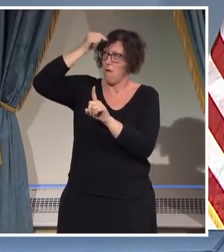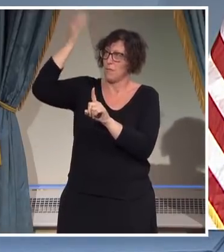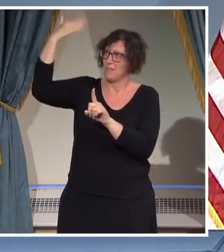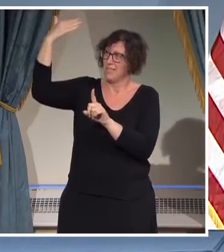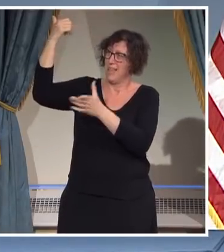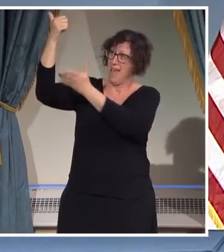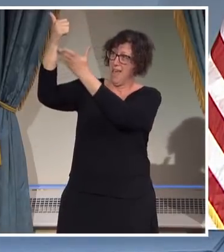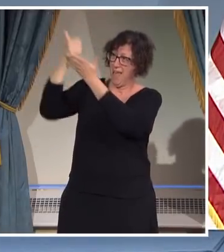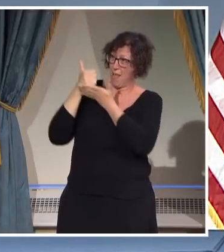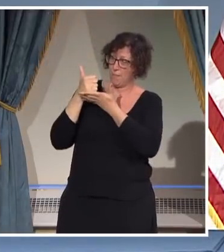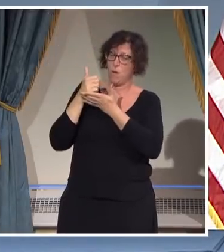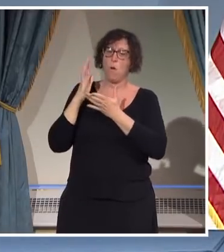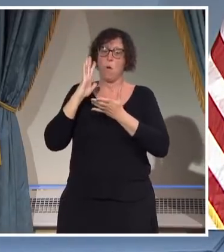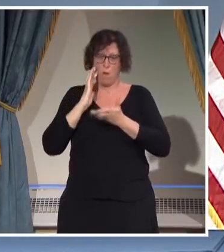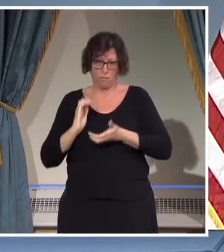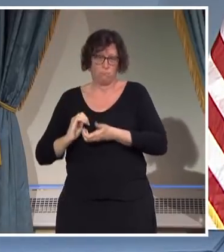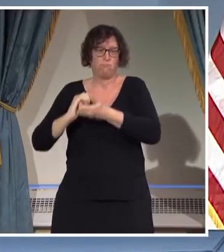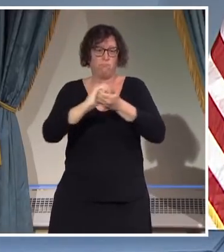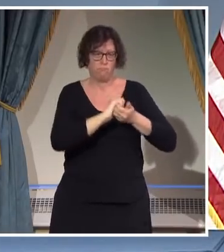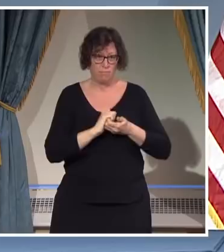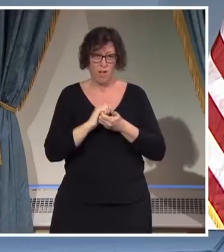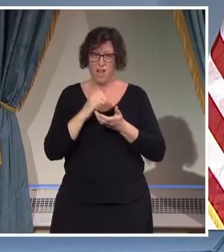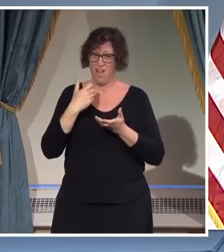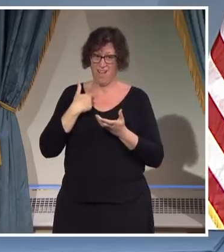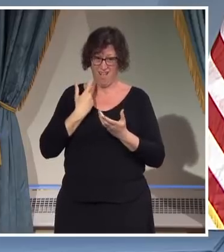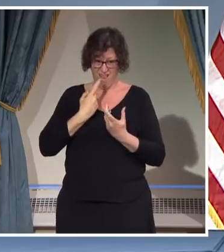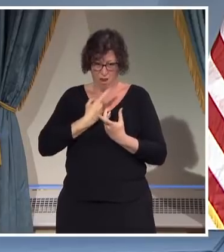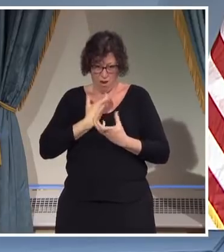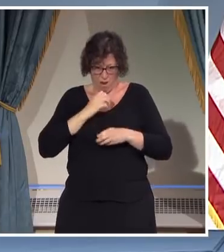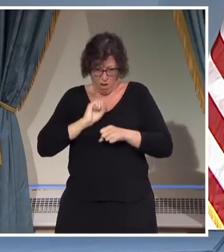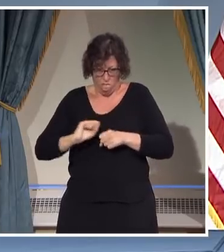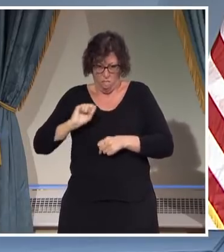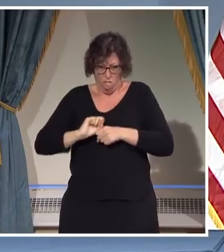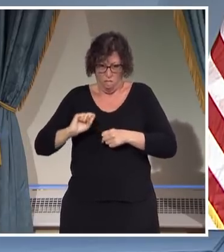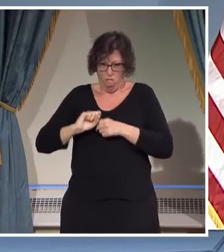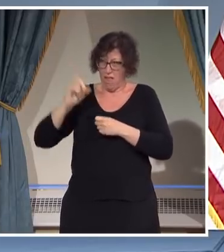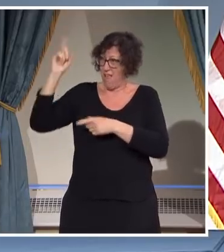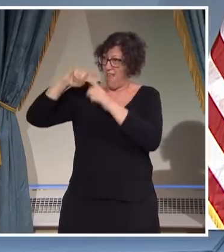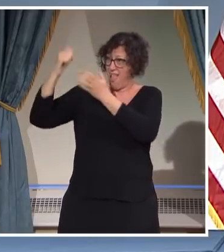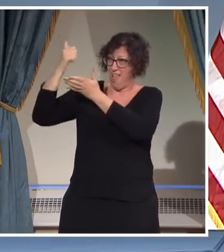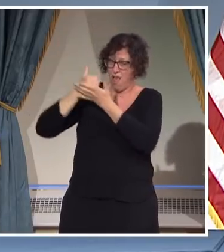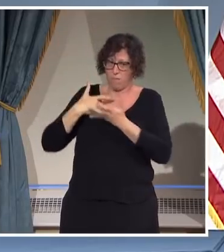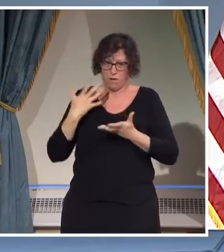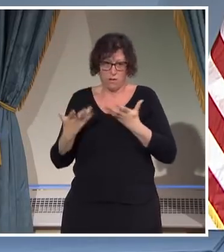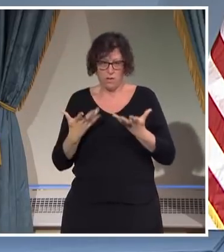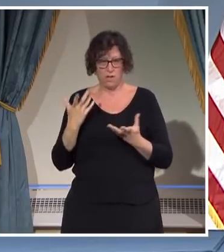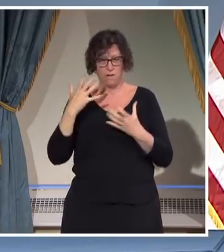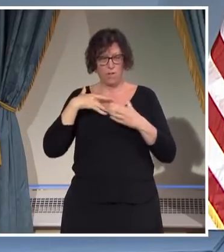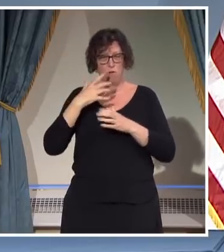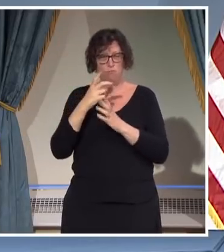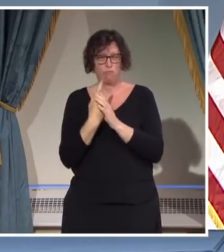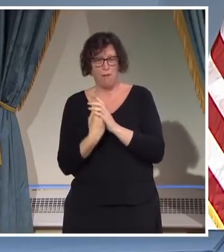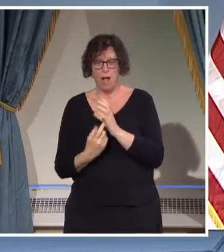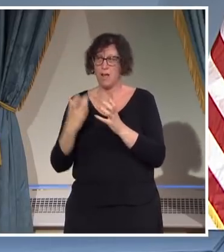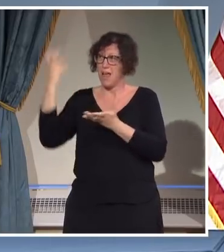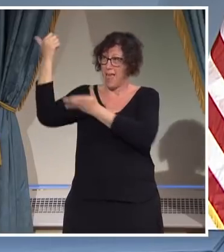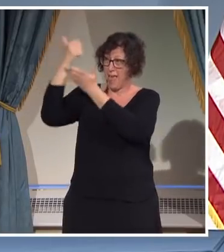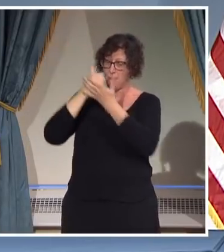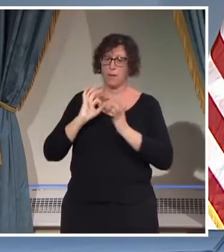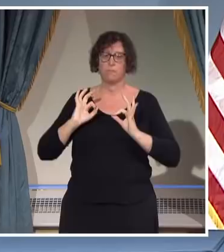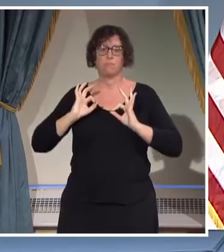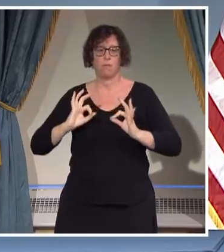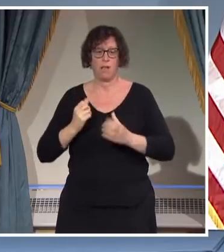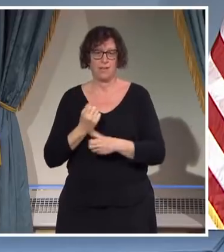there, Mr. Mayor. Last night you said you'd consider closing playgrounds if by Saturday night you guys found insufficient social